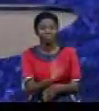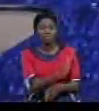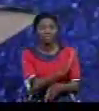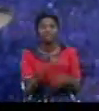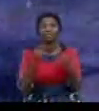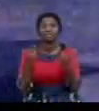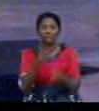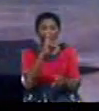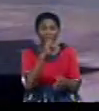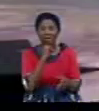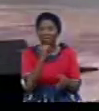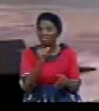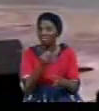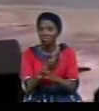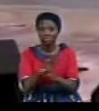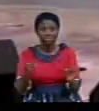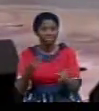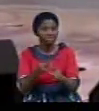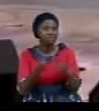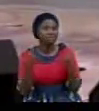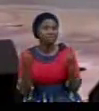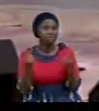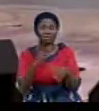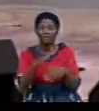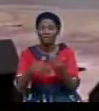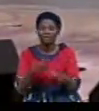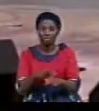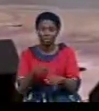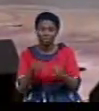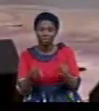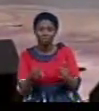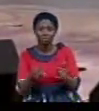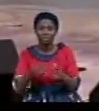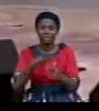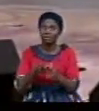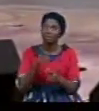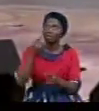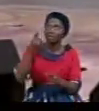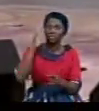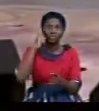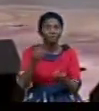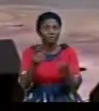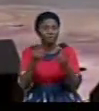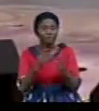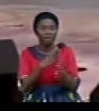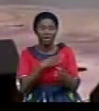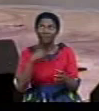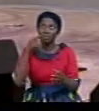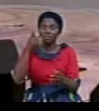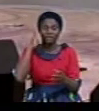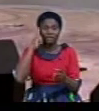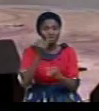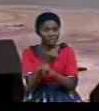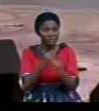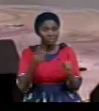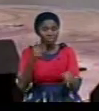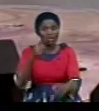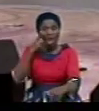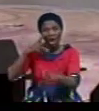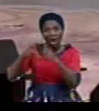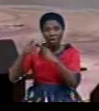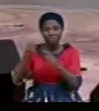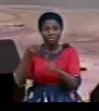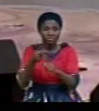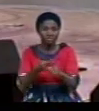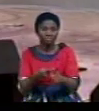from sin all the time but then he will come for he shall save the prophets from